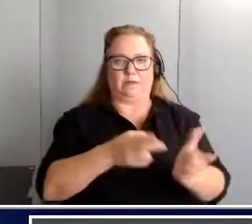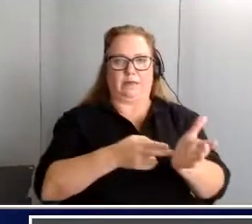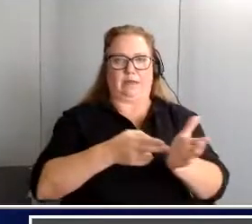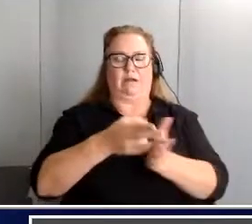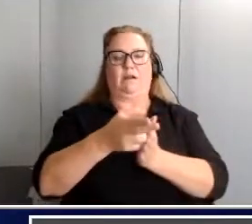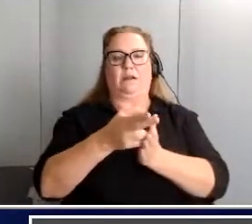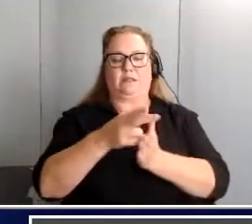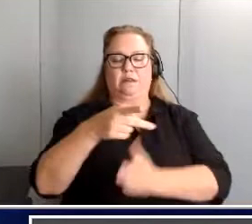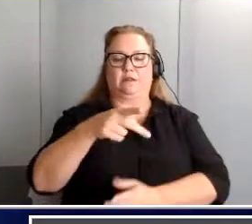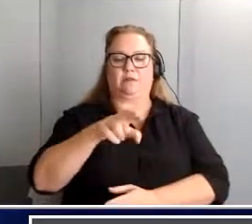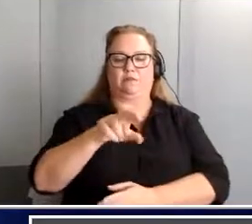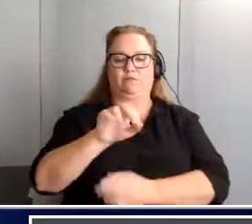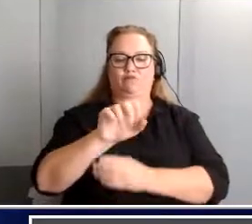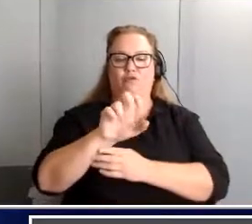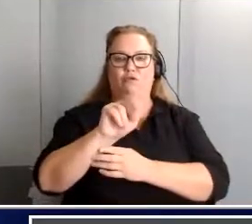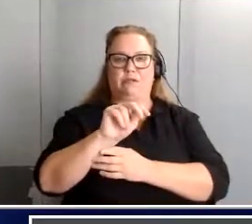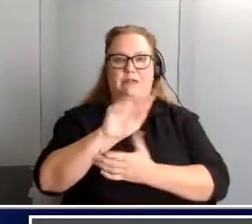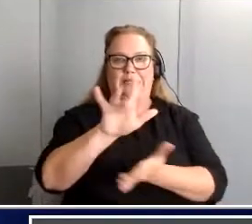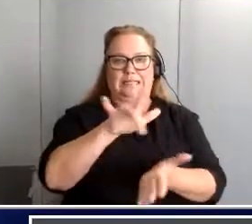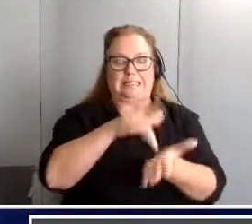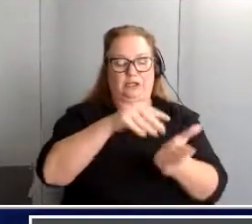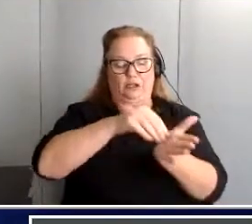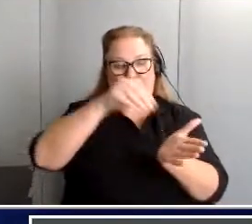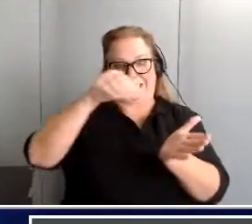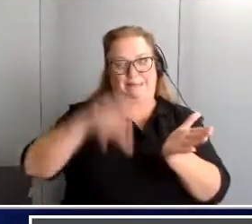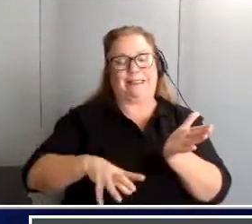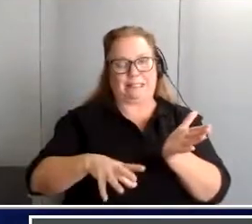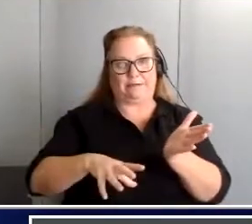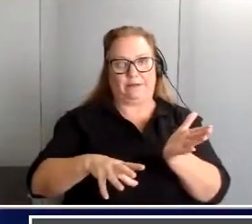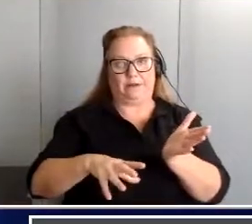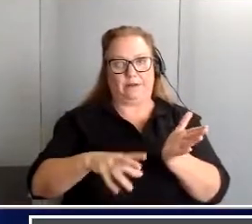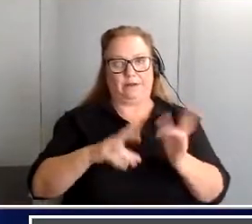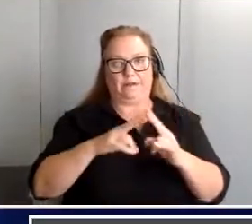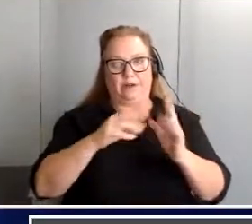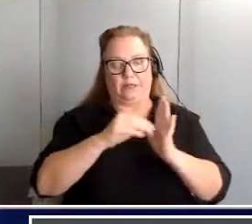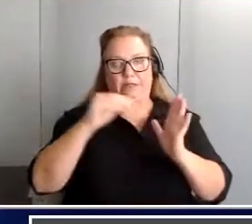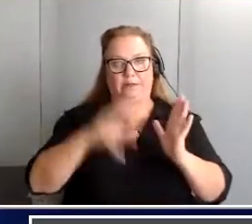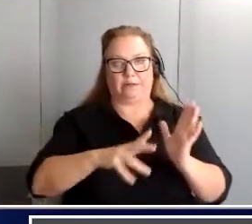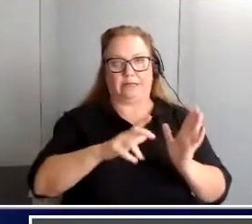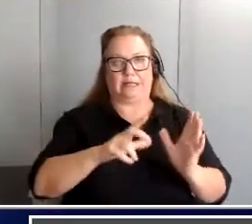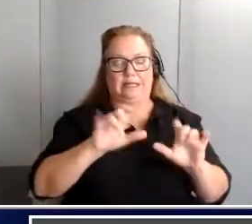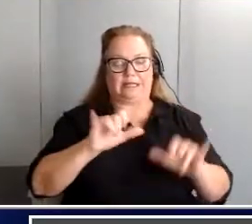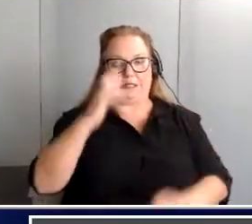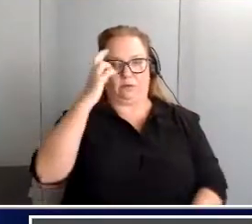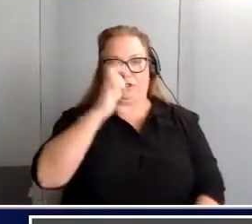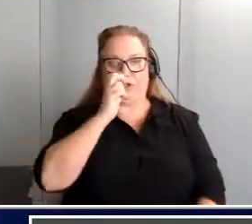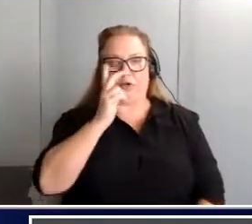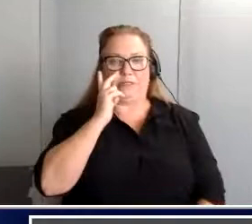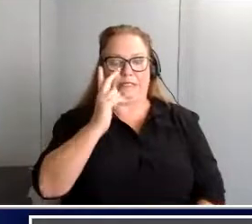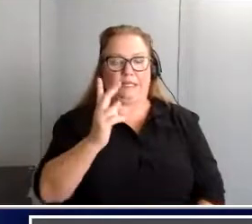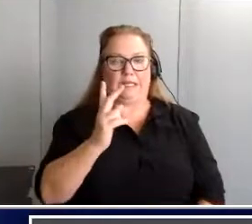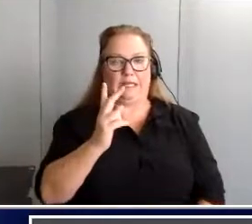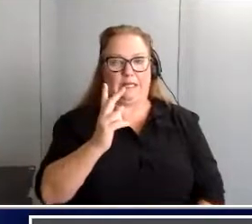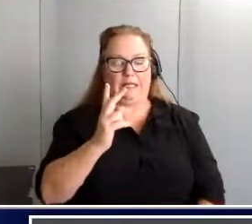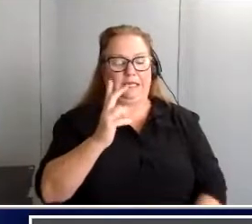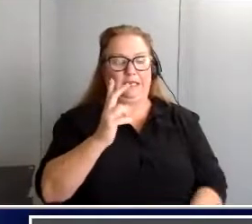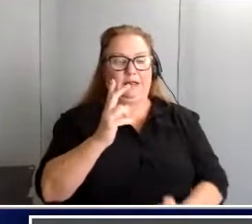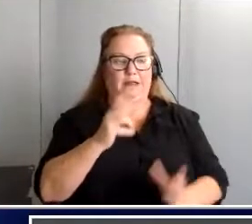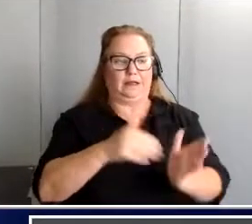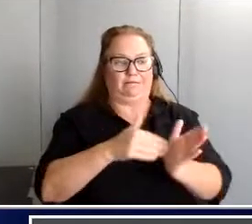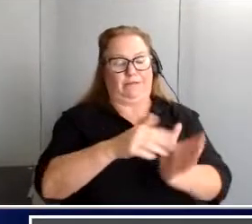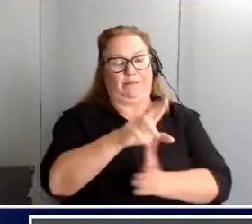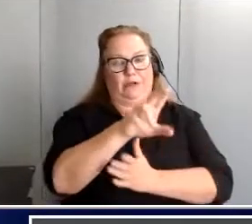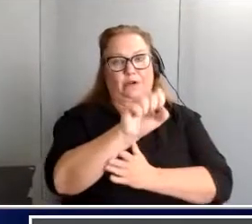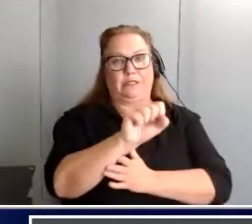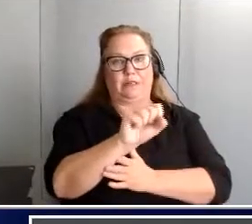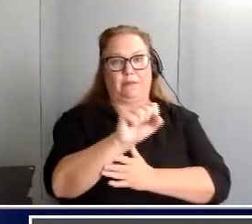they're expensive to put in, really expensive, and so that's why you don't see a lot of them in the United States or anywhere in the world. But the fact is that they are